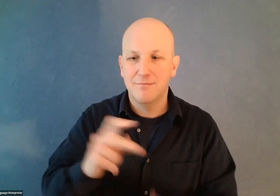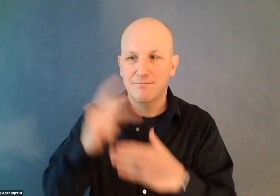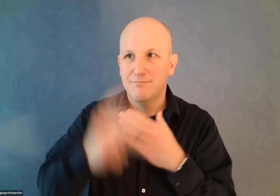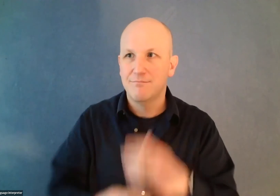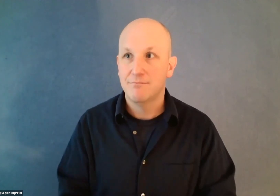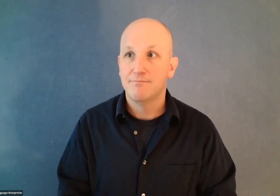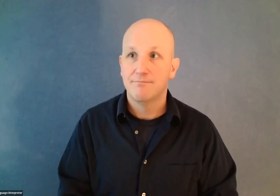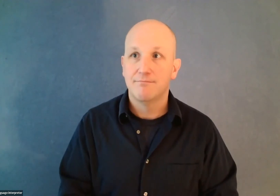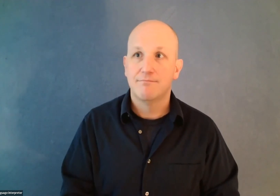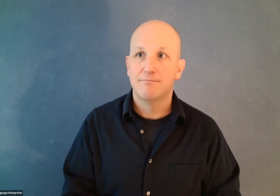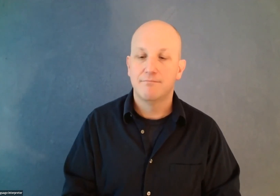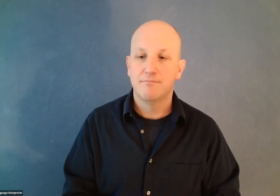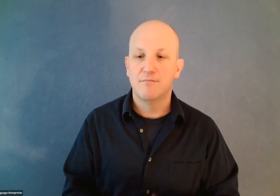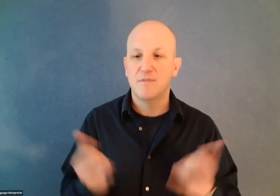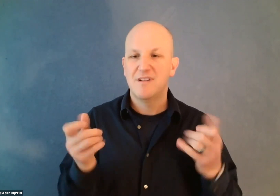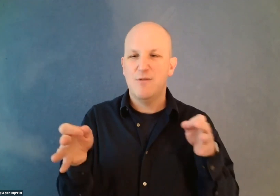So Caleb, I'll start with you.